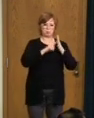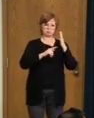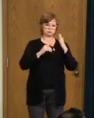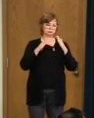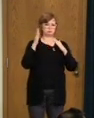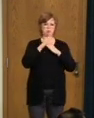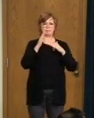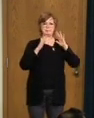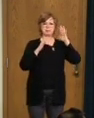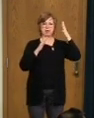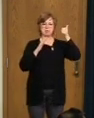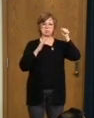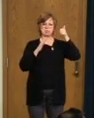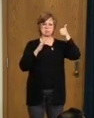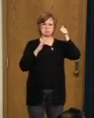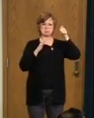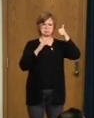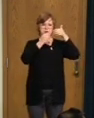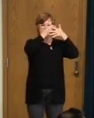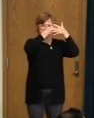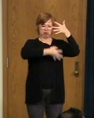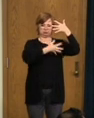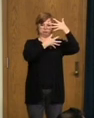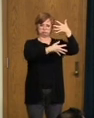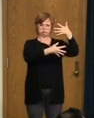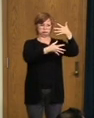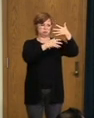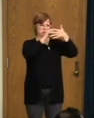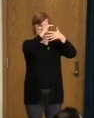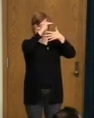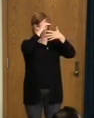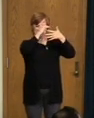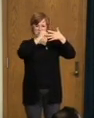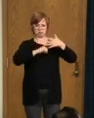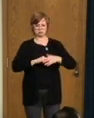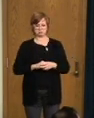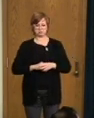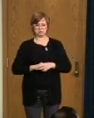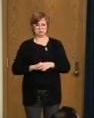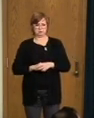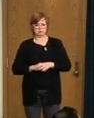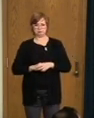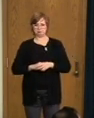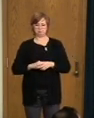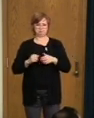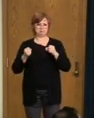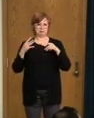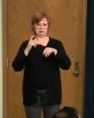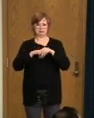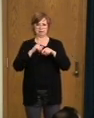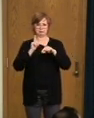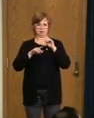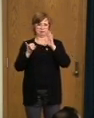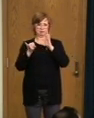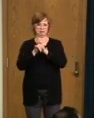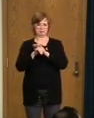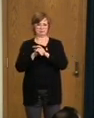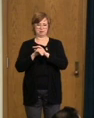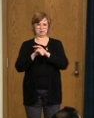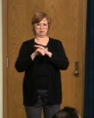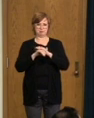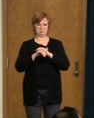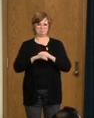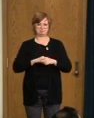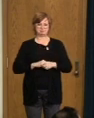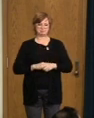whenever you don't have an outbreak, like 2 or more cases linked to an assessment, you can't really say where transmission happened. But we do know that for the